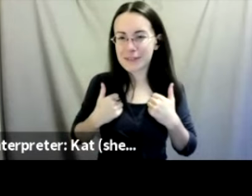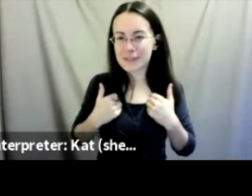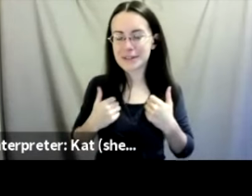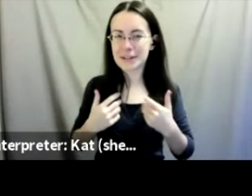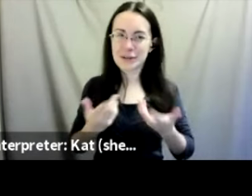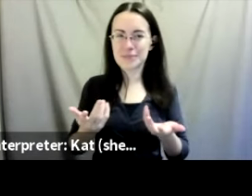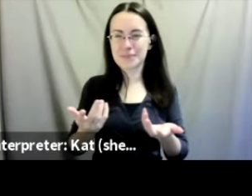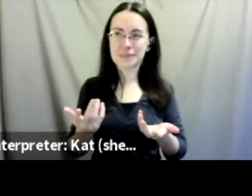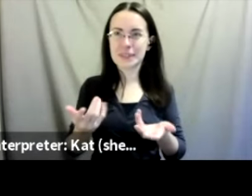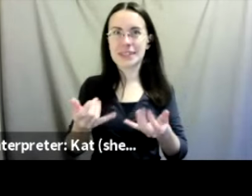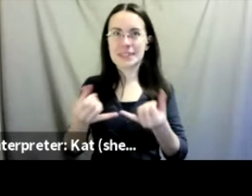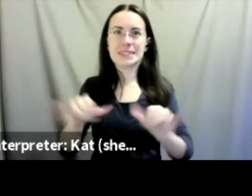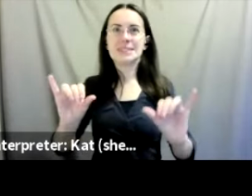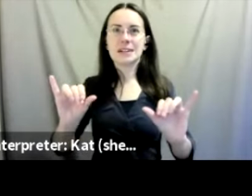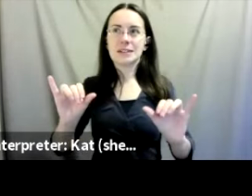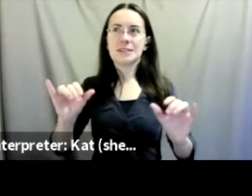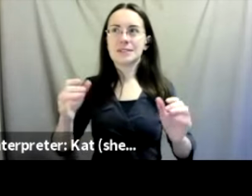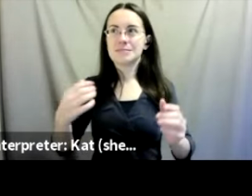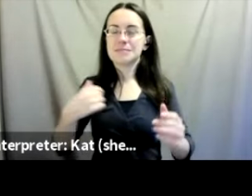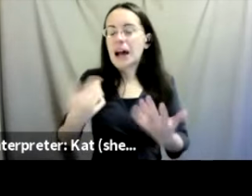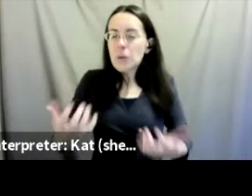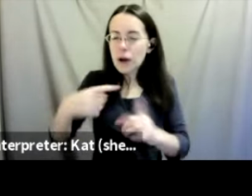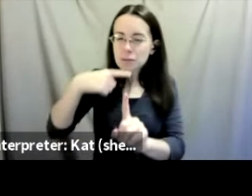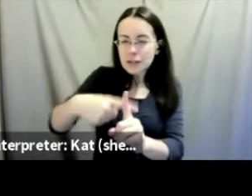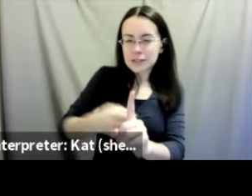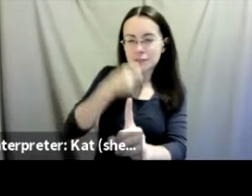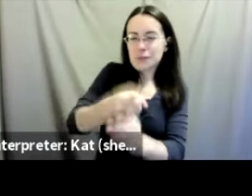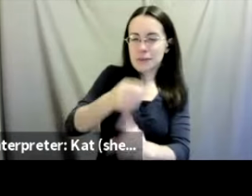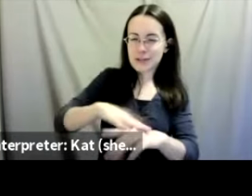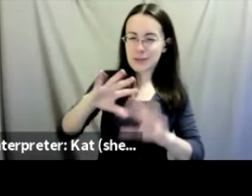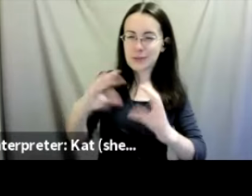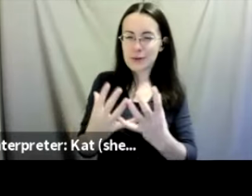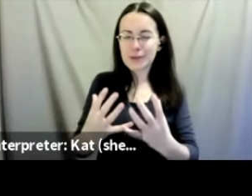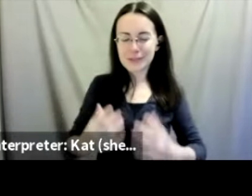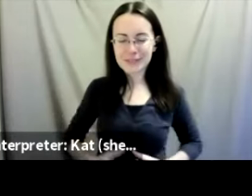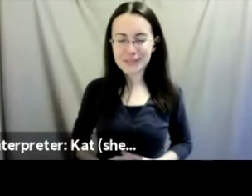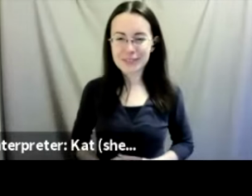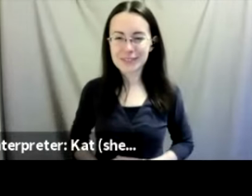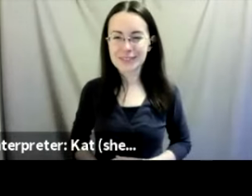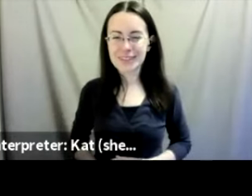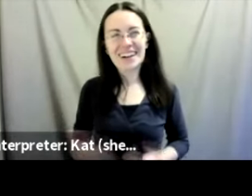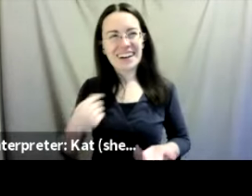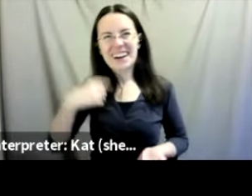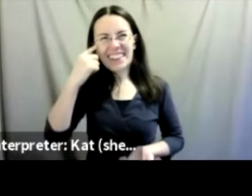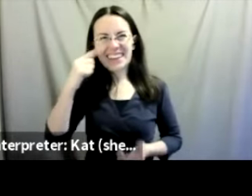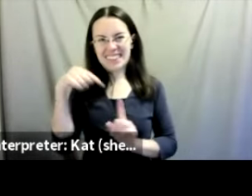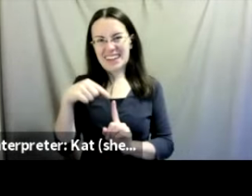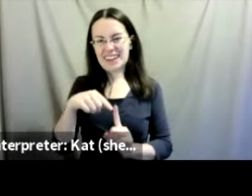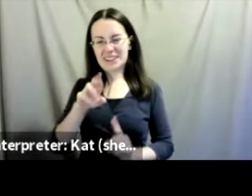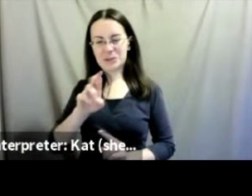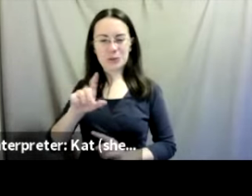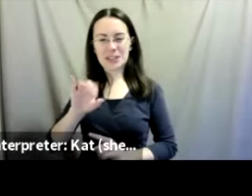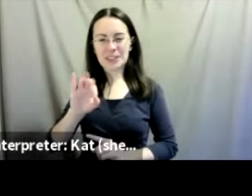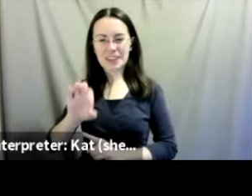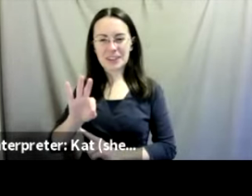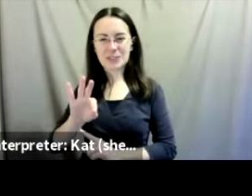have a positive impact on this world. And I think I was just relieved that I was able